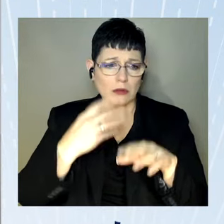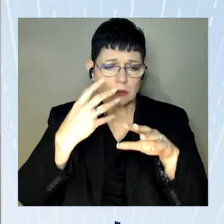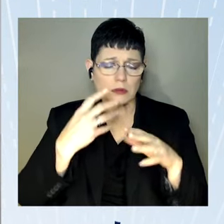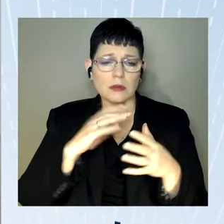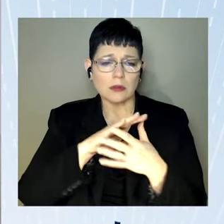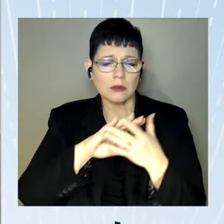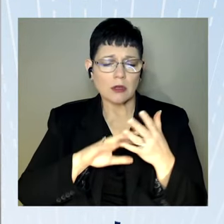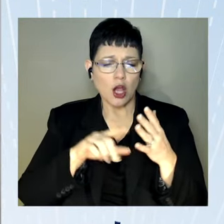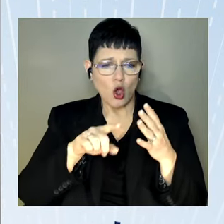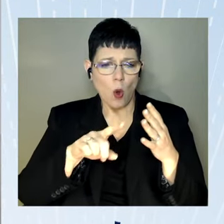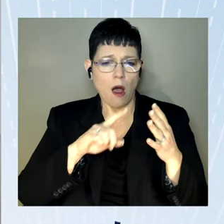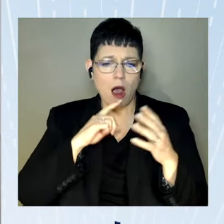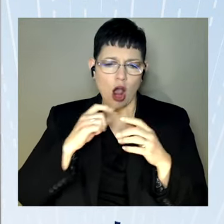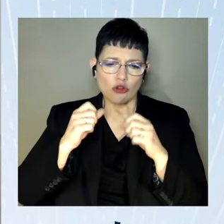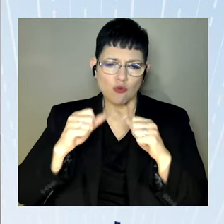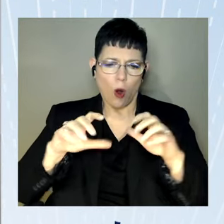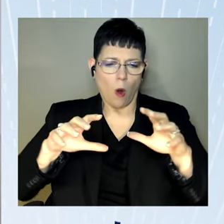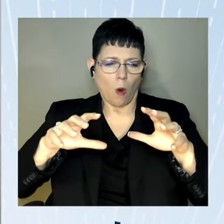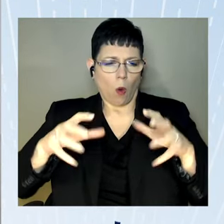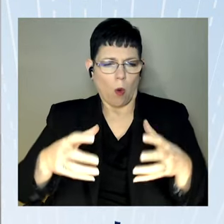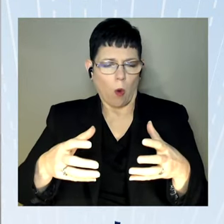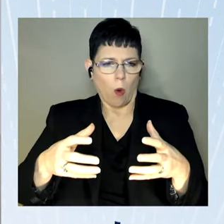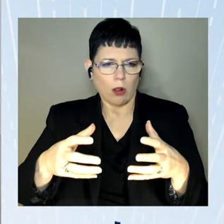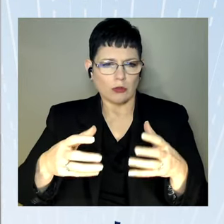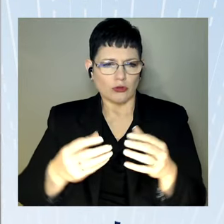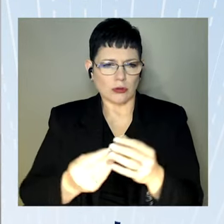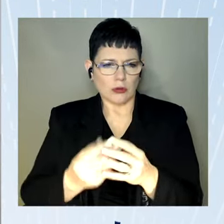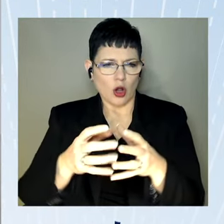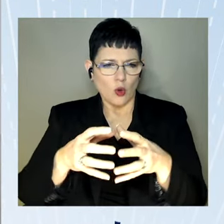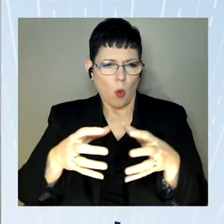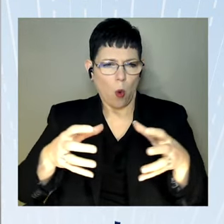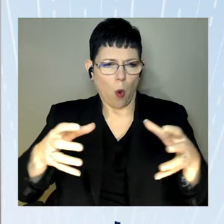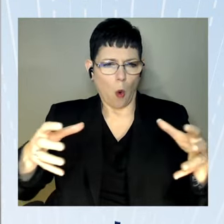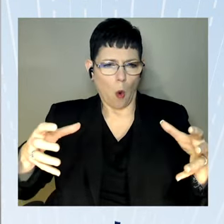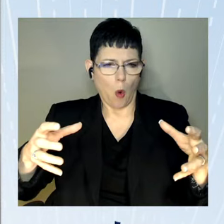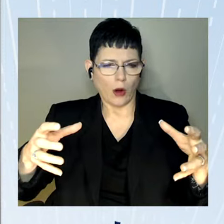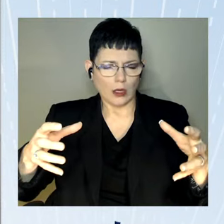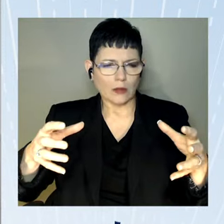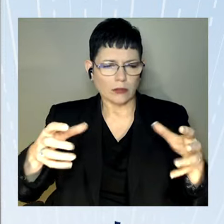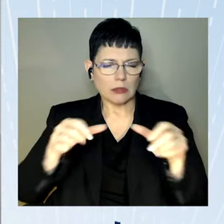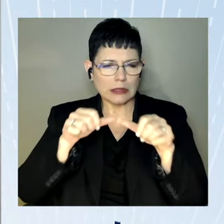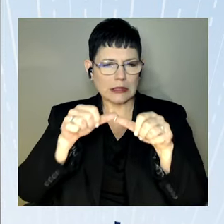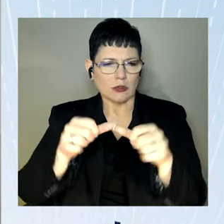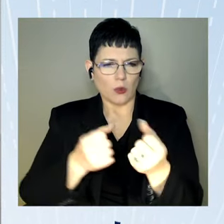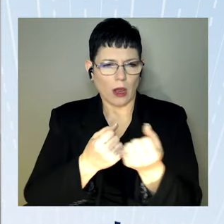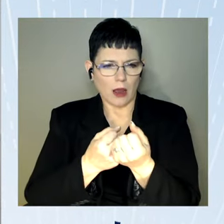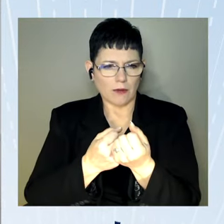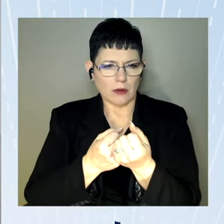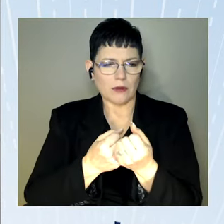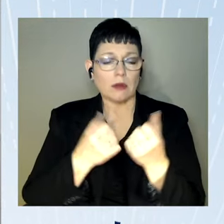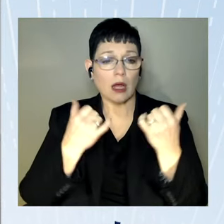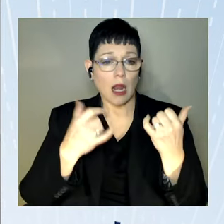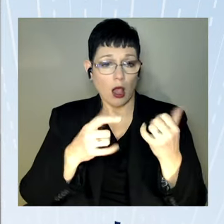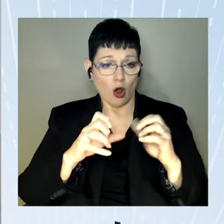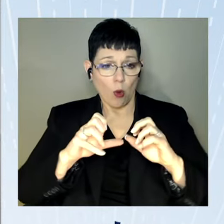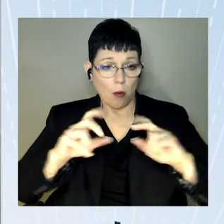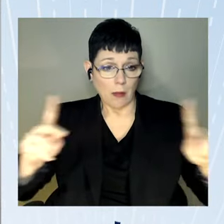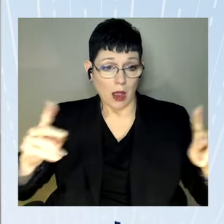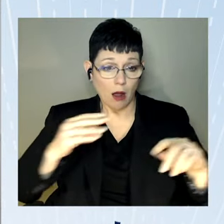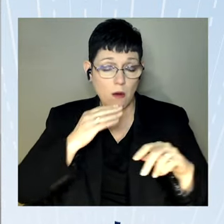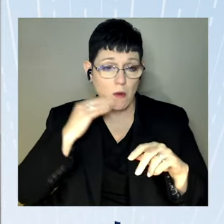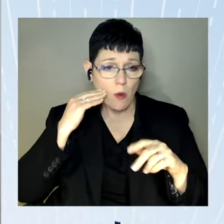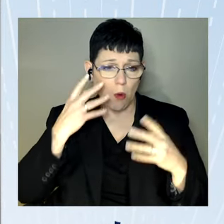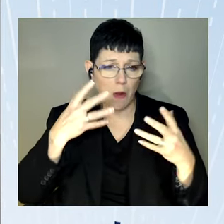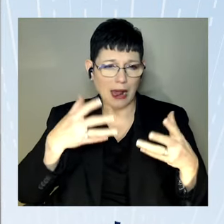you're building and that continues to grow every single day. As you prepare to return to your communities, I want to leave you with this. This